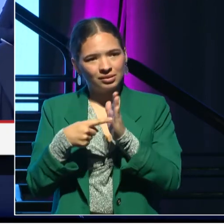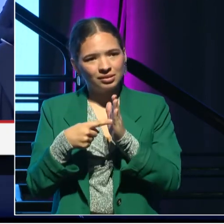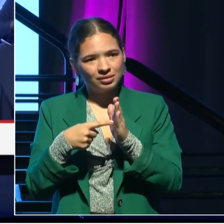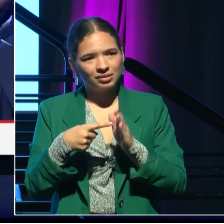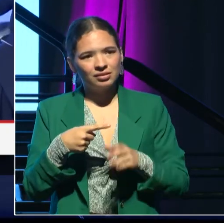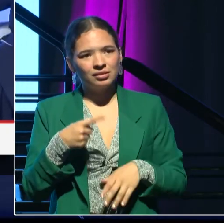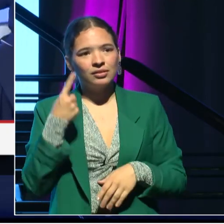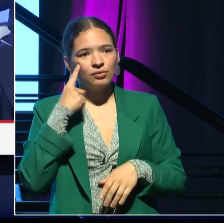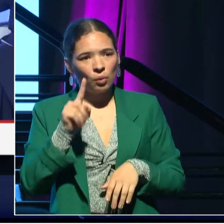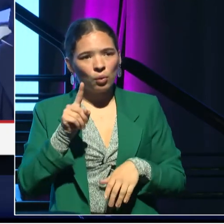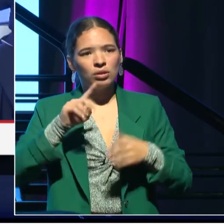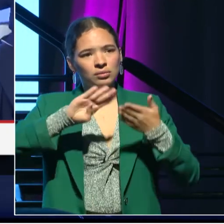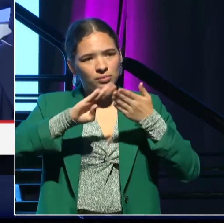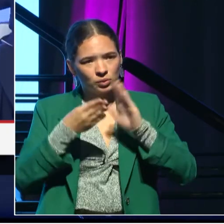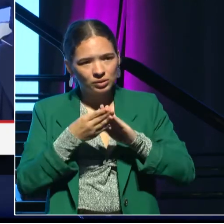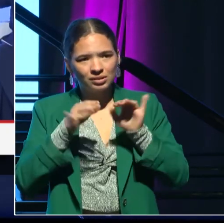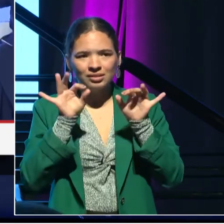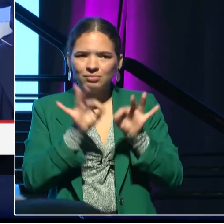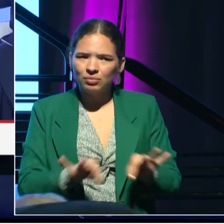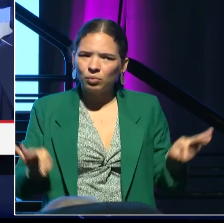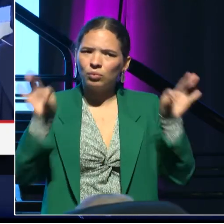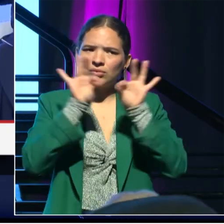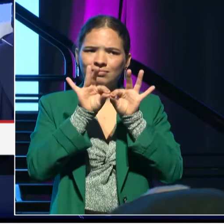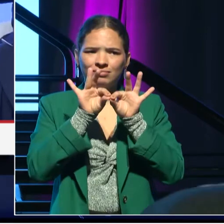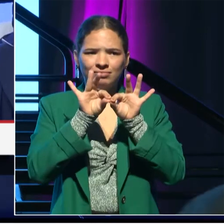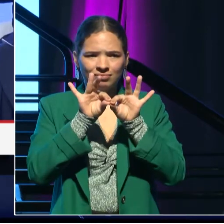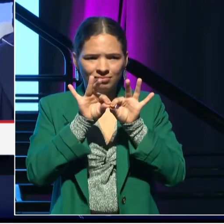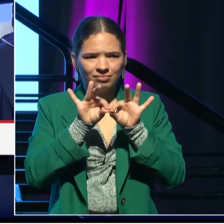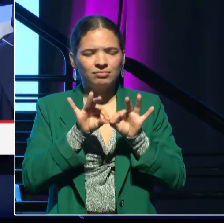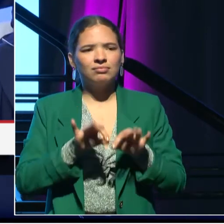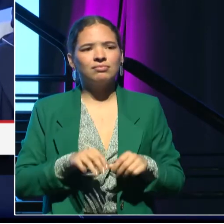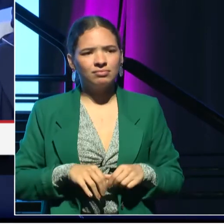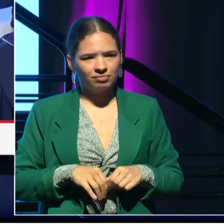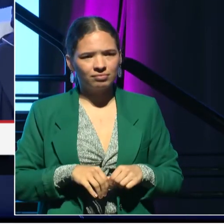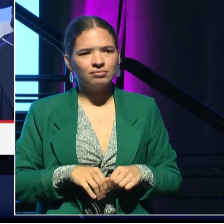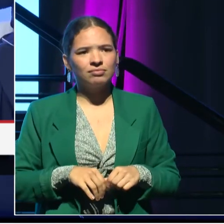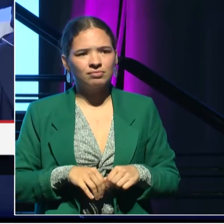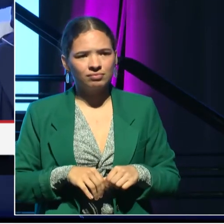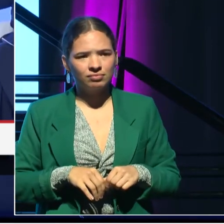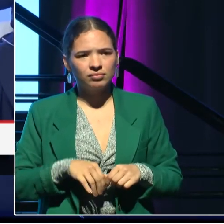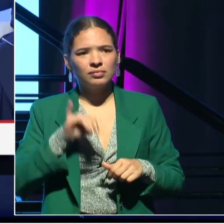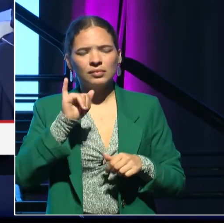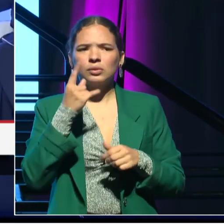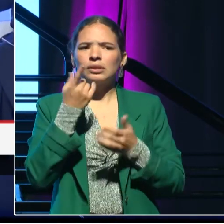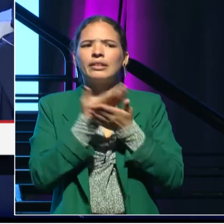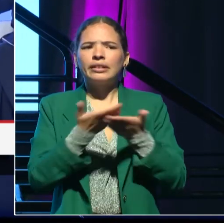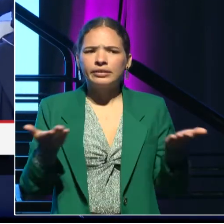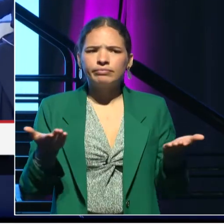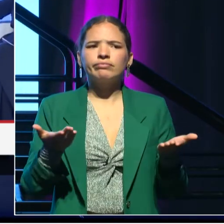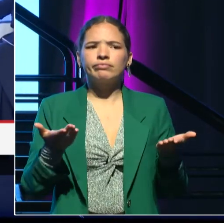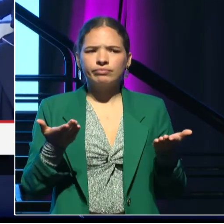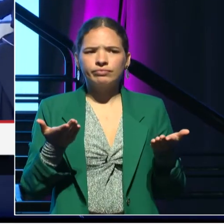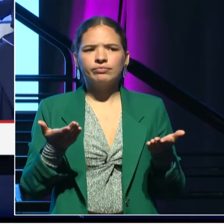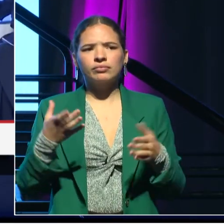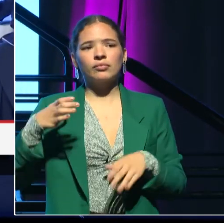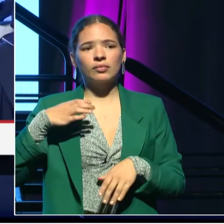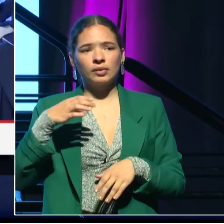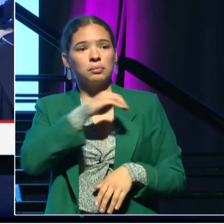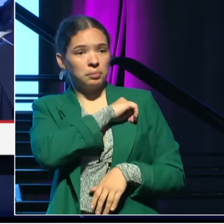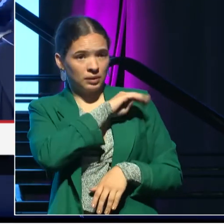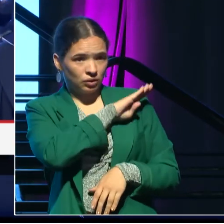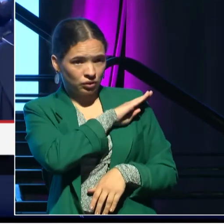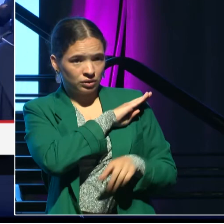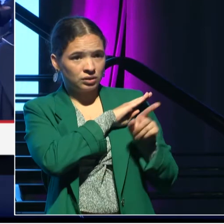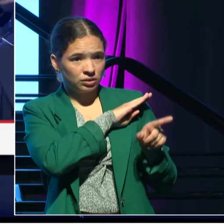key. Can I piggyback off of that? Yes, please. Because one of the things that Mayor Bowser and Dr. Dede highlighted was